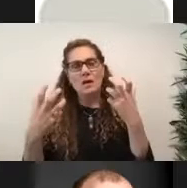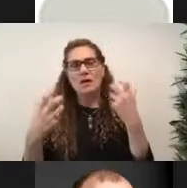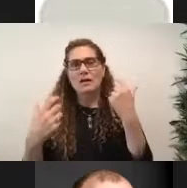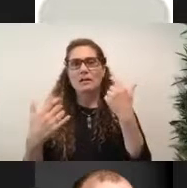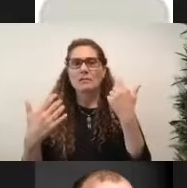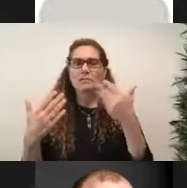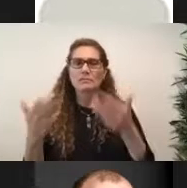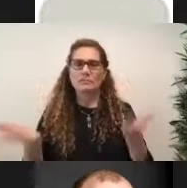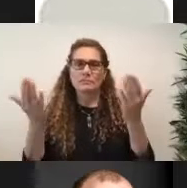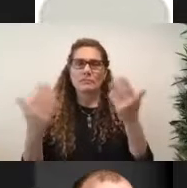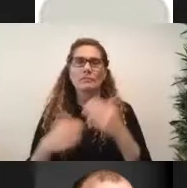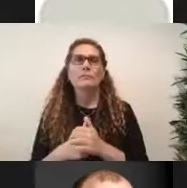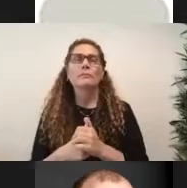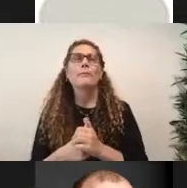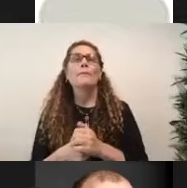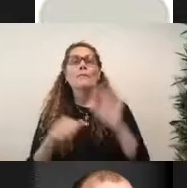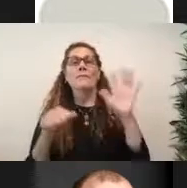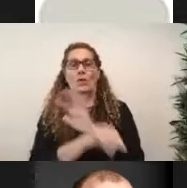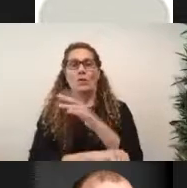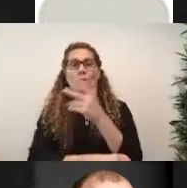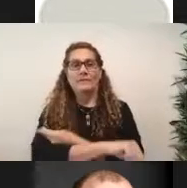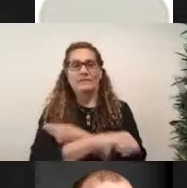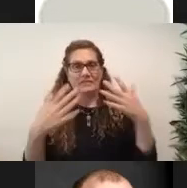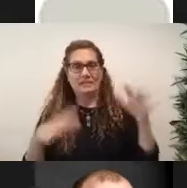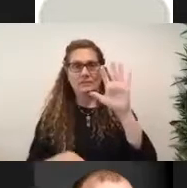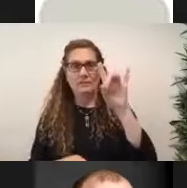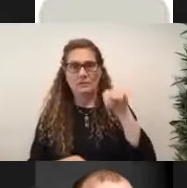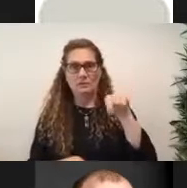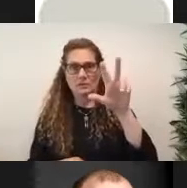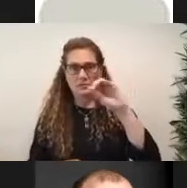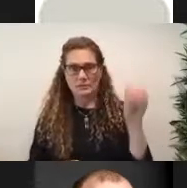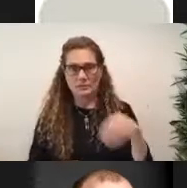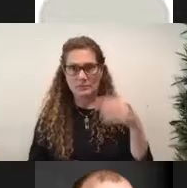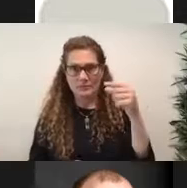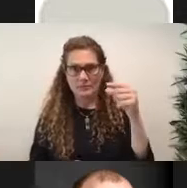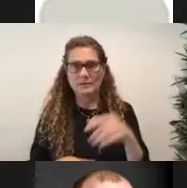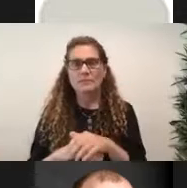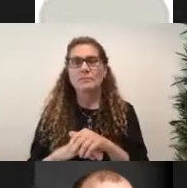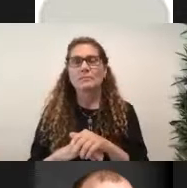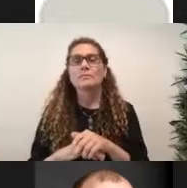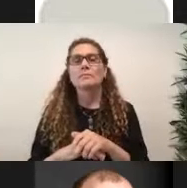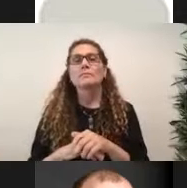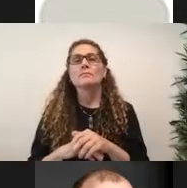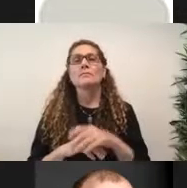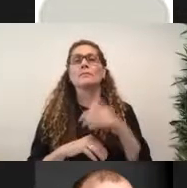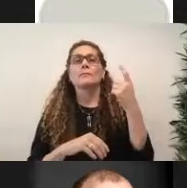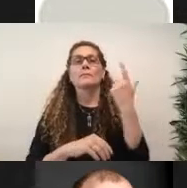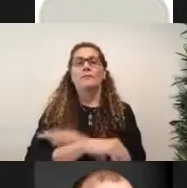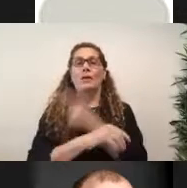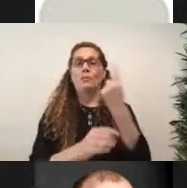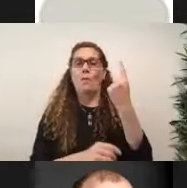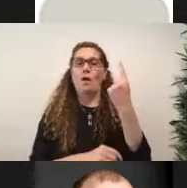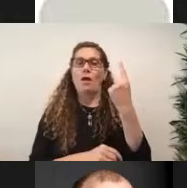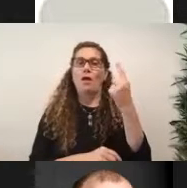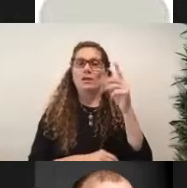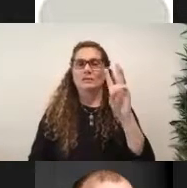and 63.3% have received at least their first dose. COVID-19 vaccines are free, safe, and readily